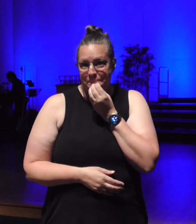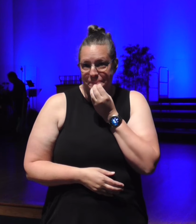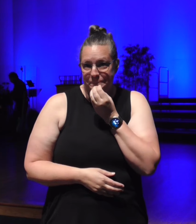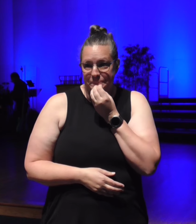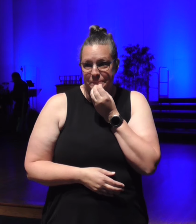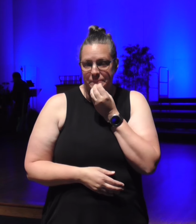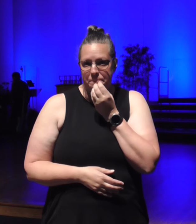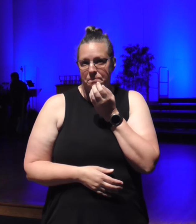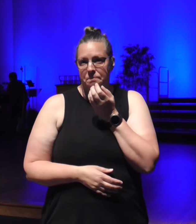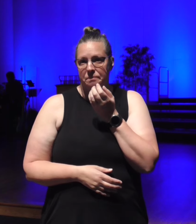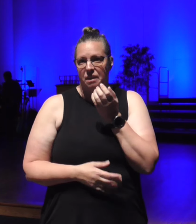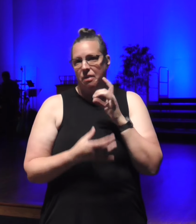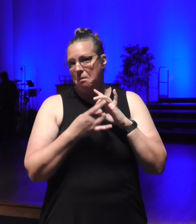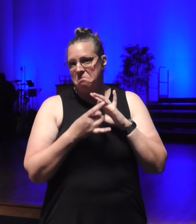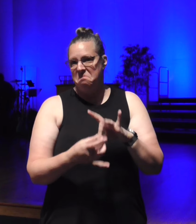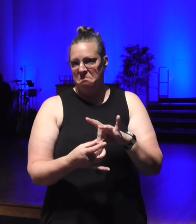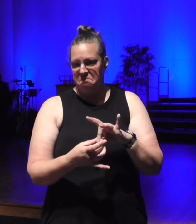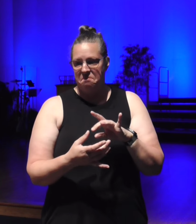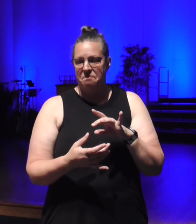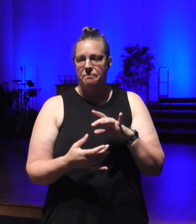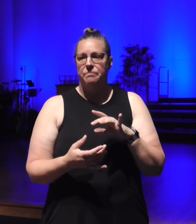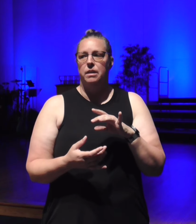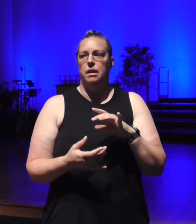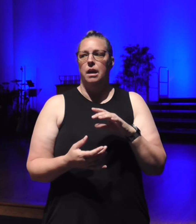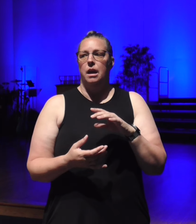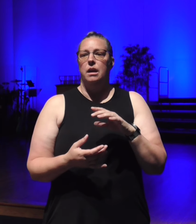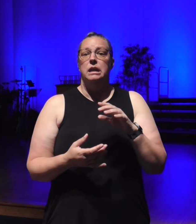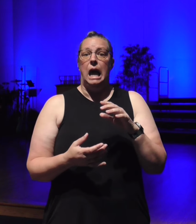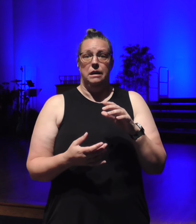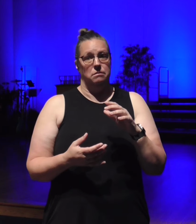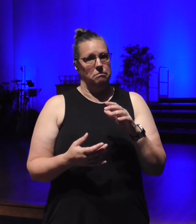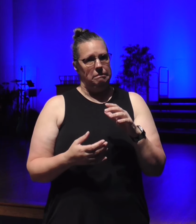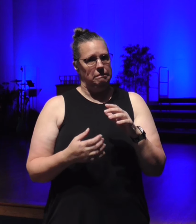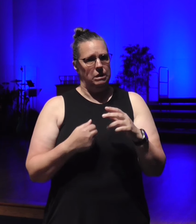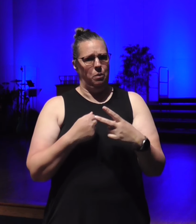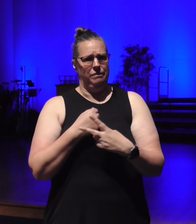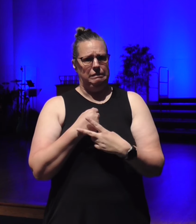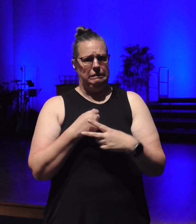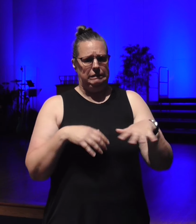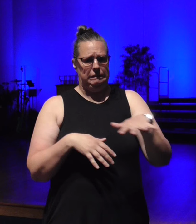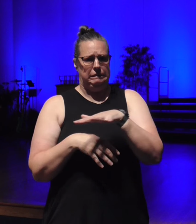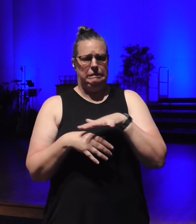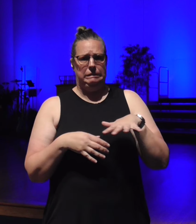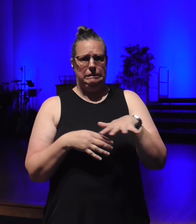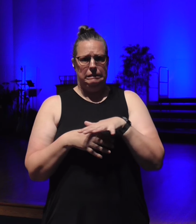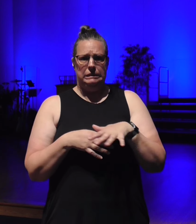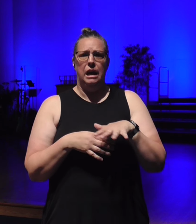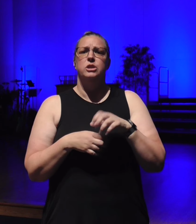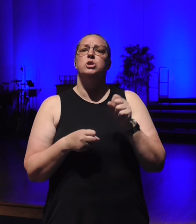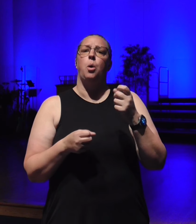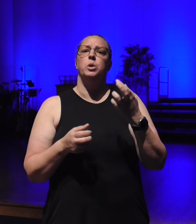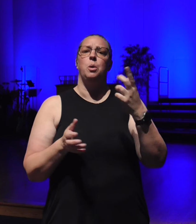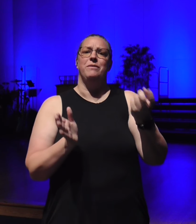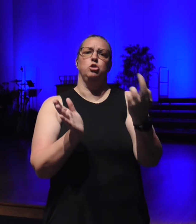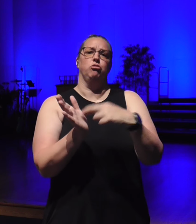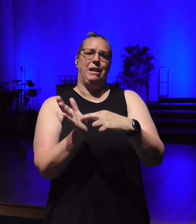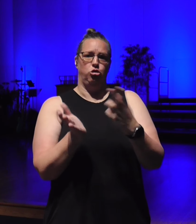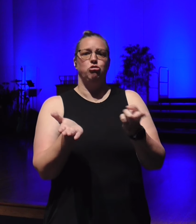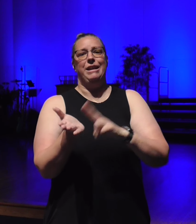same nature that go along with this, and space is limited, so I hope you will consider registering and joining us for